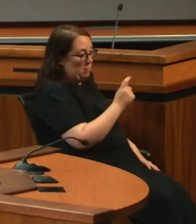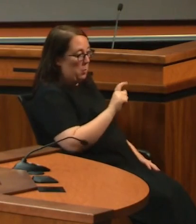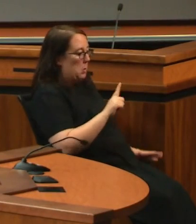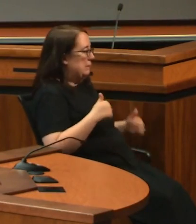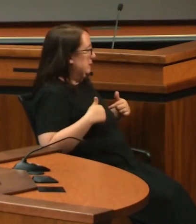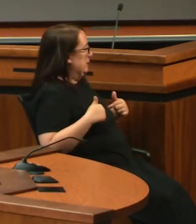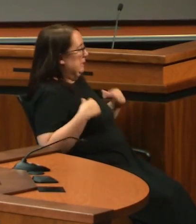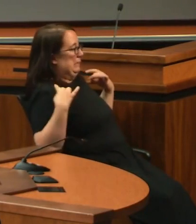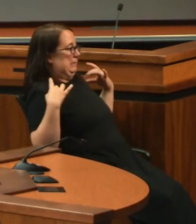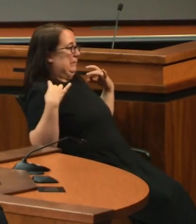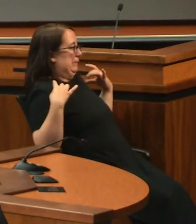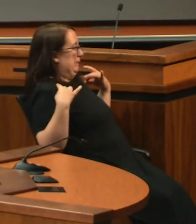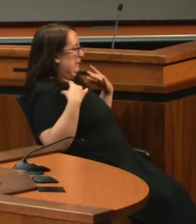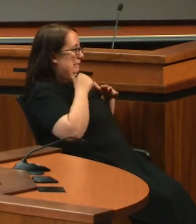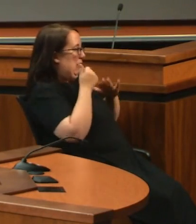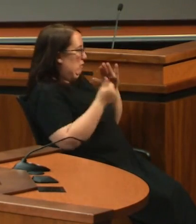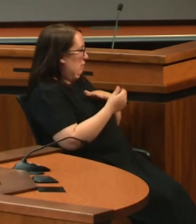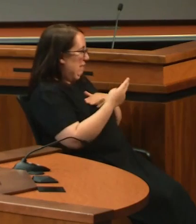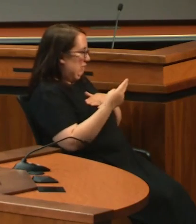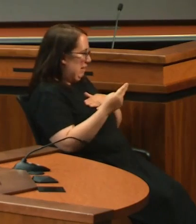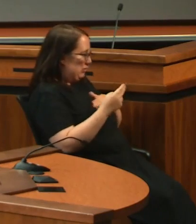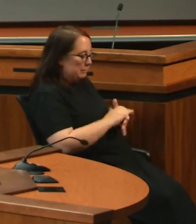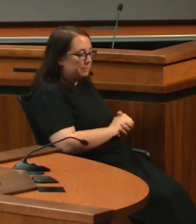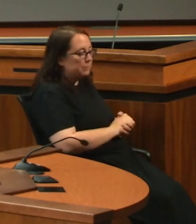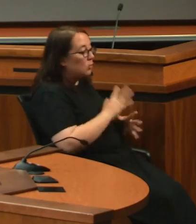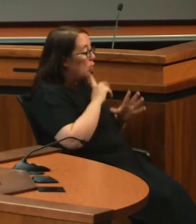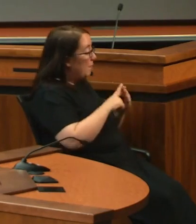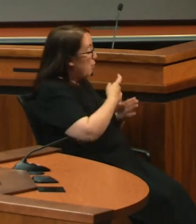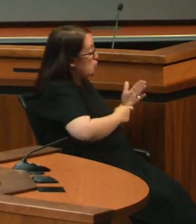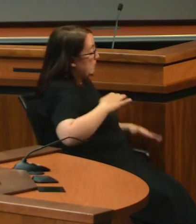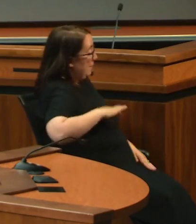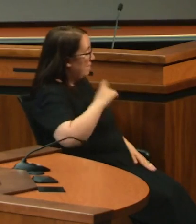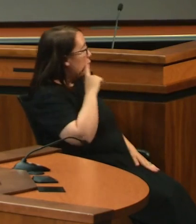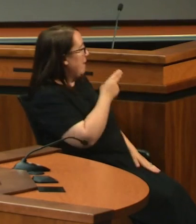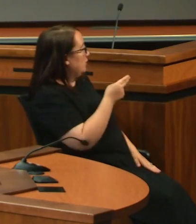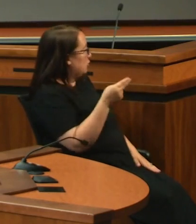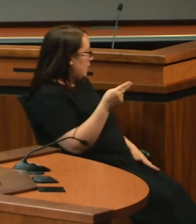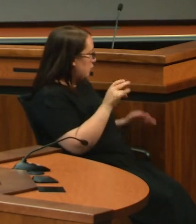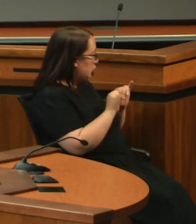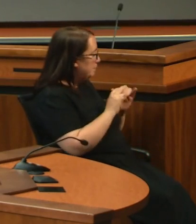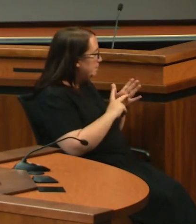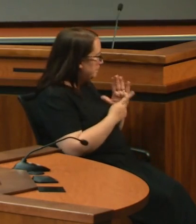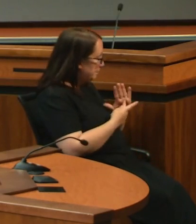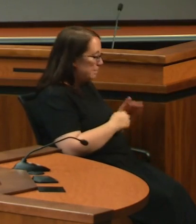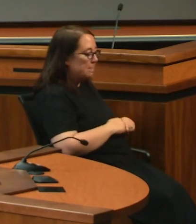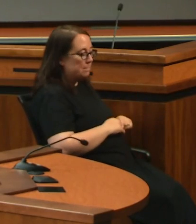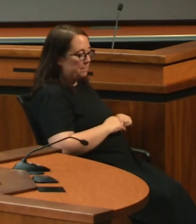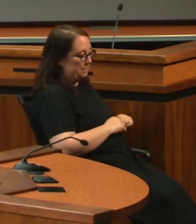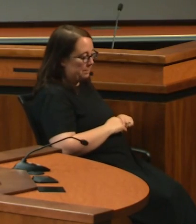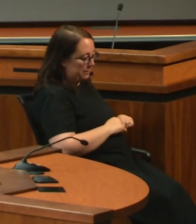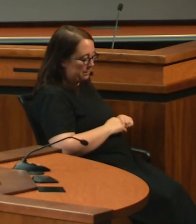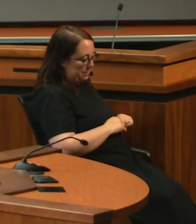H&H expertise. But I can tell you, when we talk about cost benefit on the H&H engineering side, what we're looking at